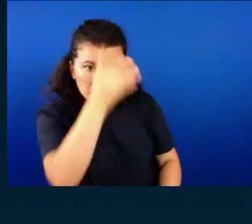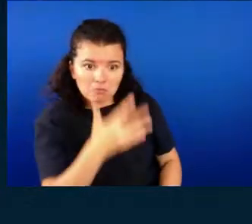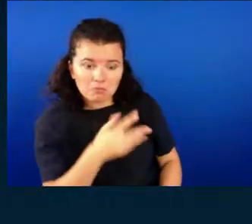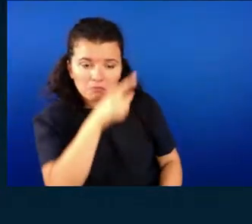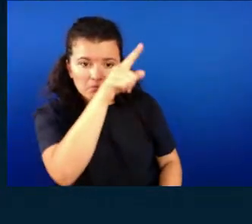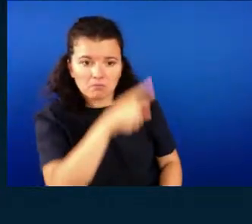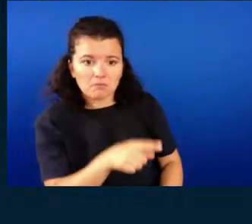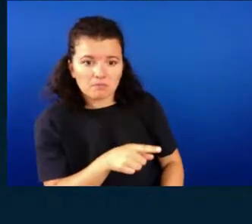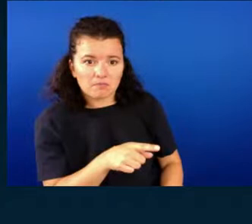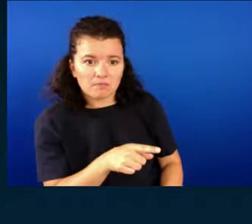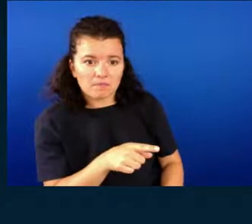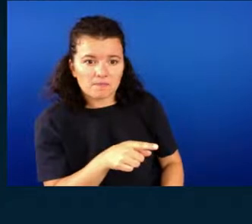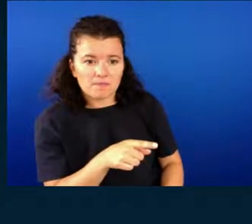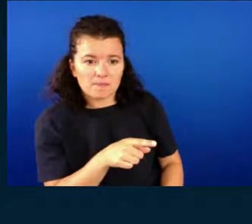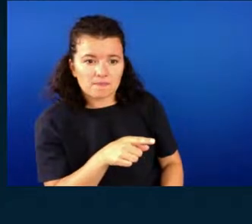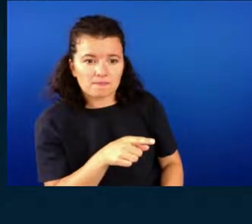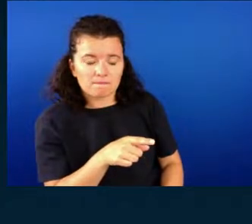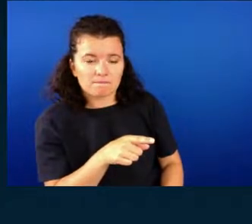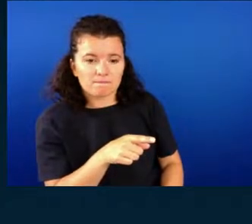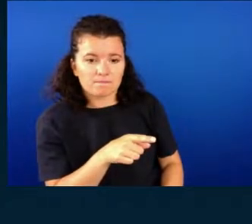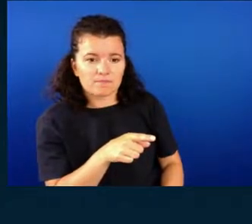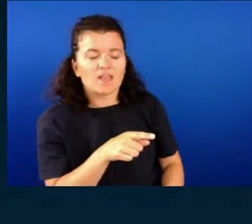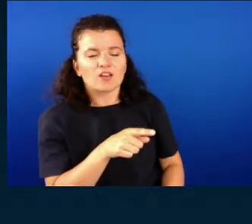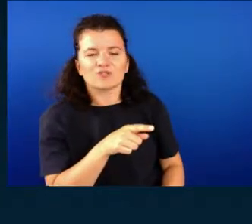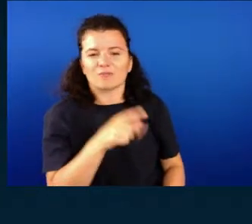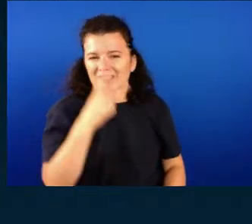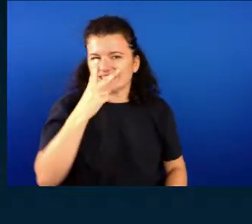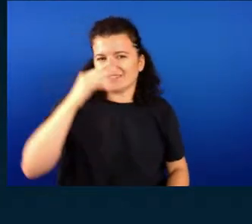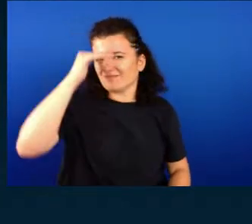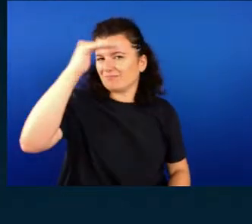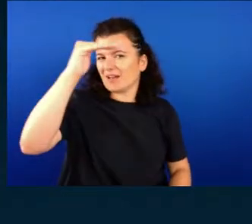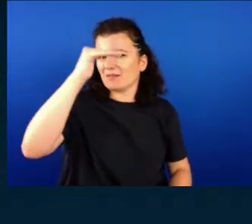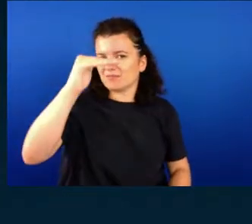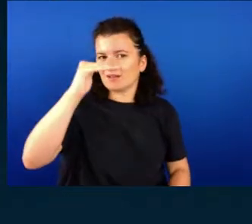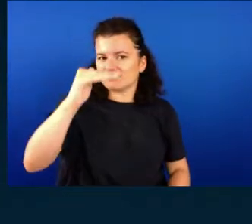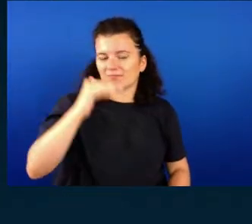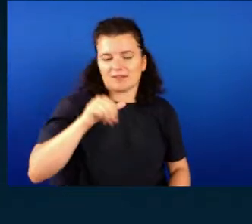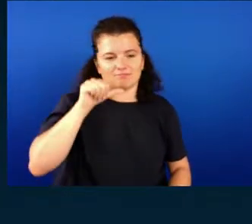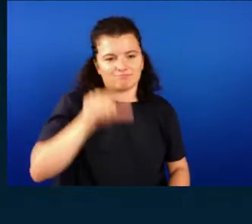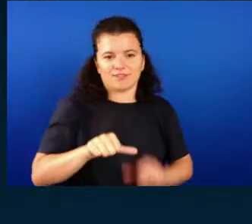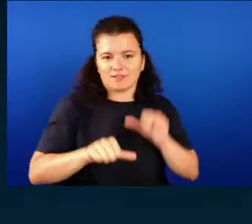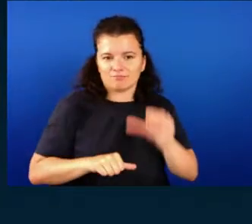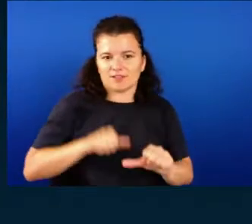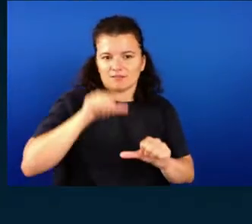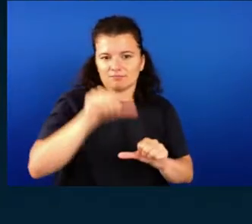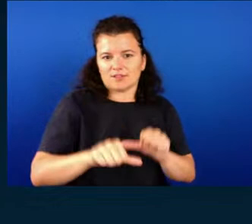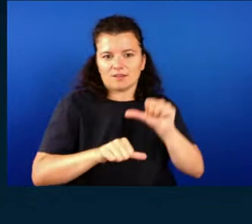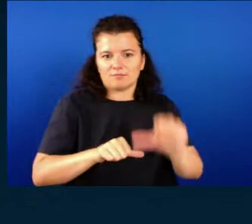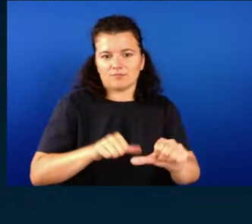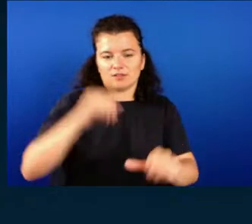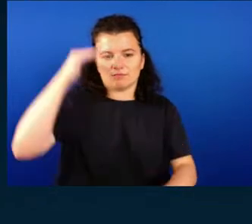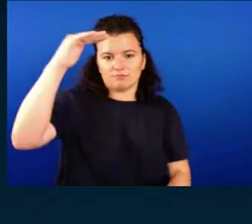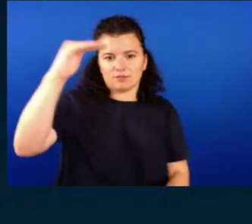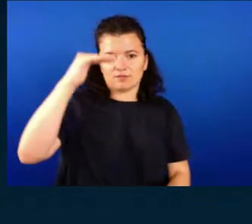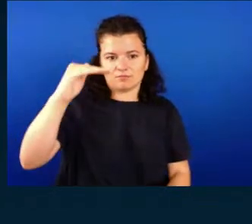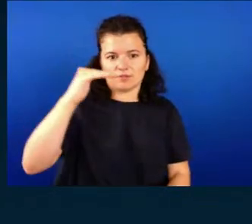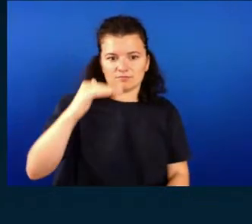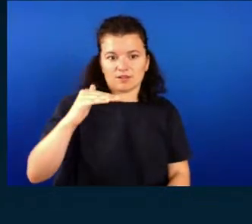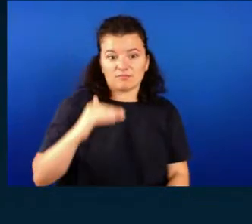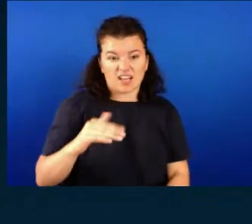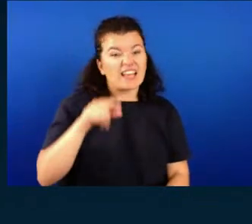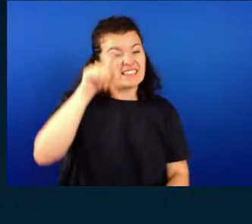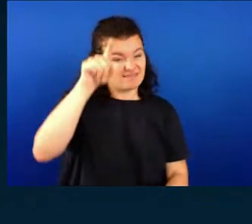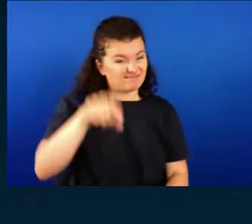And I don't know if it'll even run, but this is the steps you would run through. So you'll see some neat things there, like validating secrets and stuff like